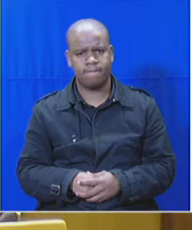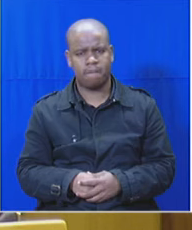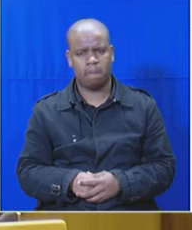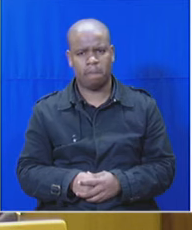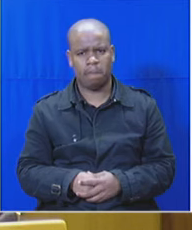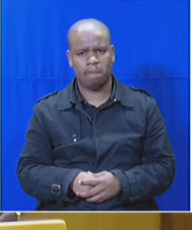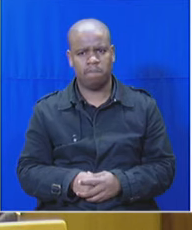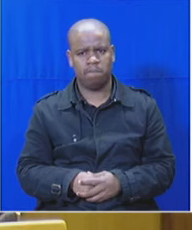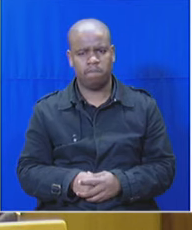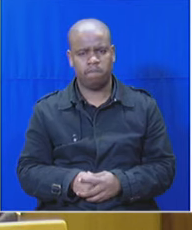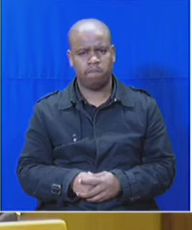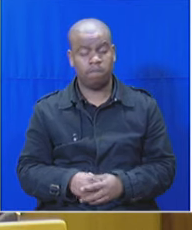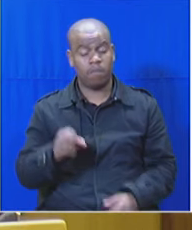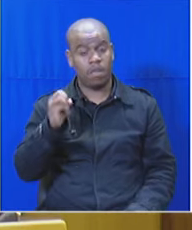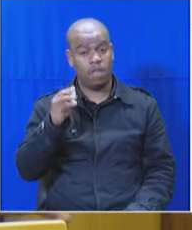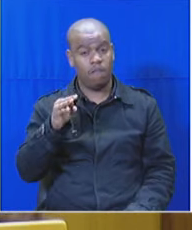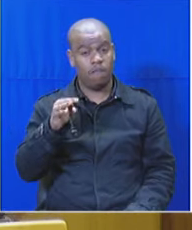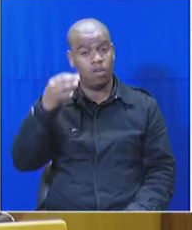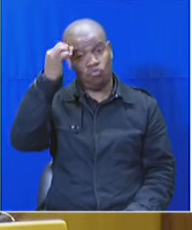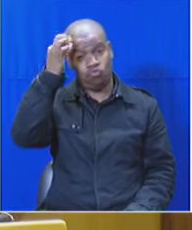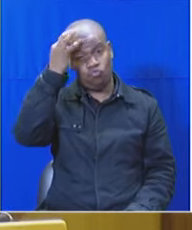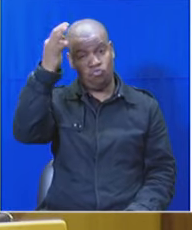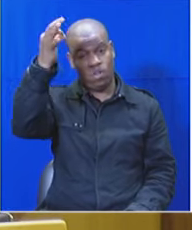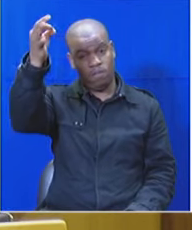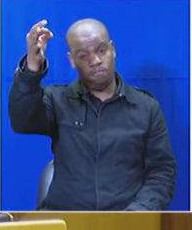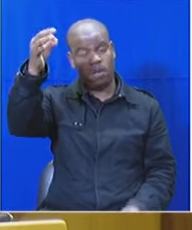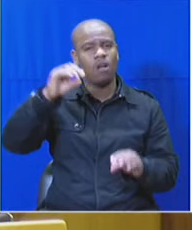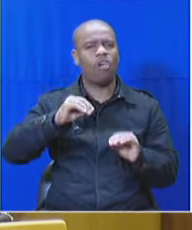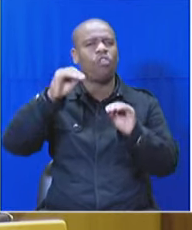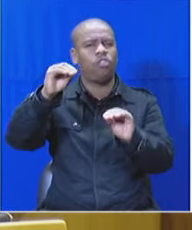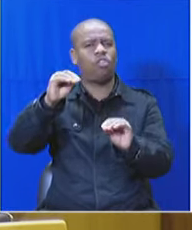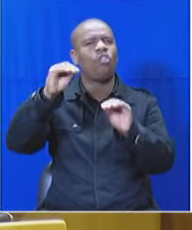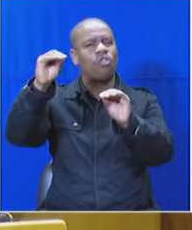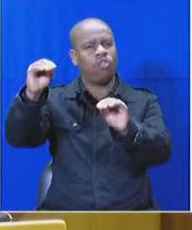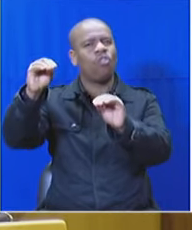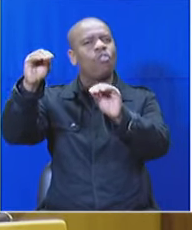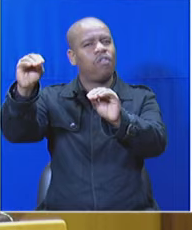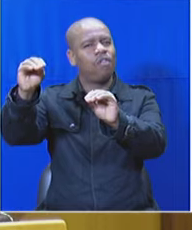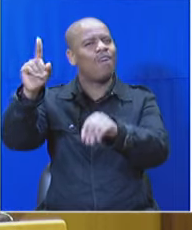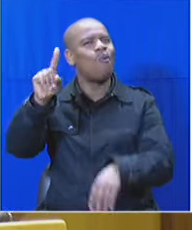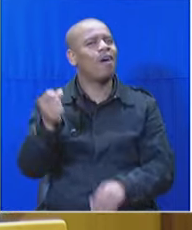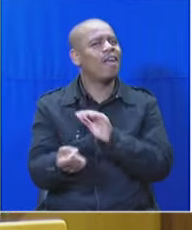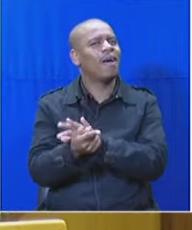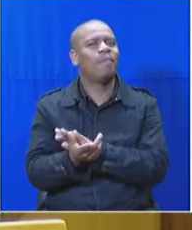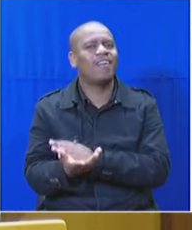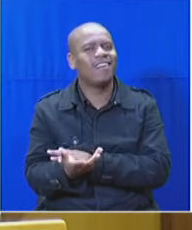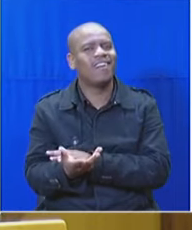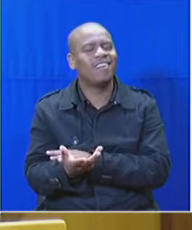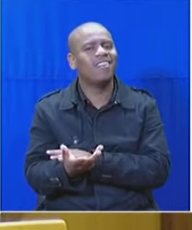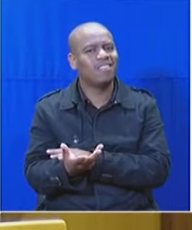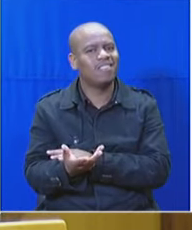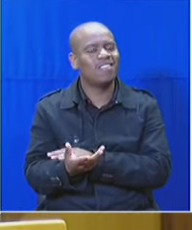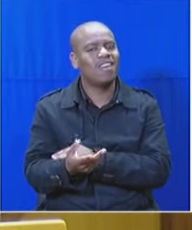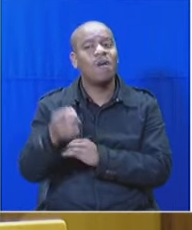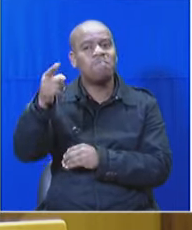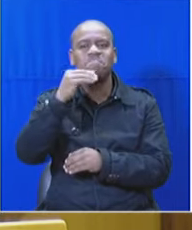the dream is deferred? It explodes. Those were very important words. We